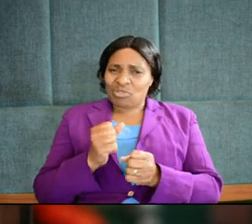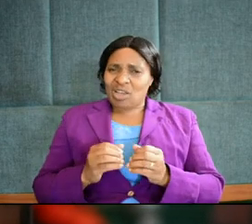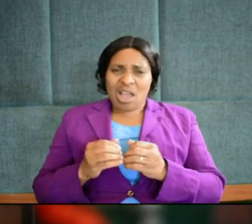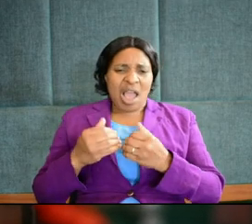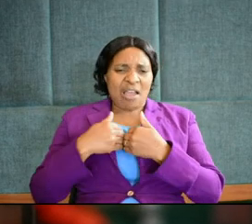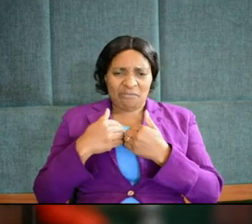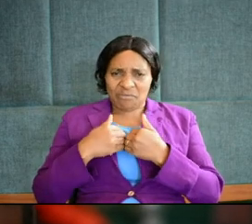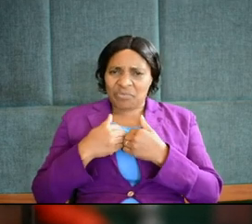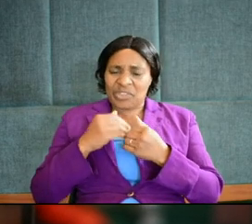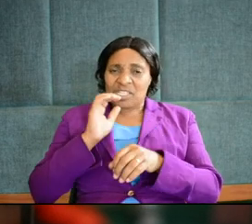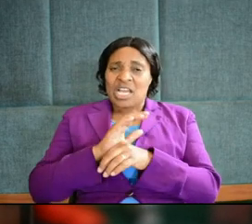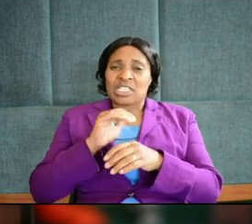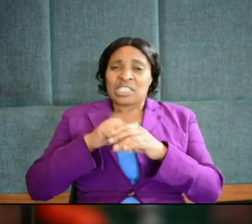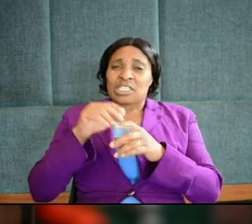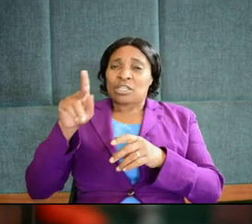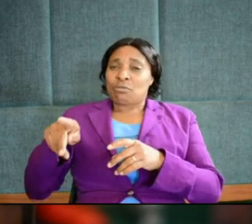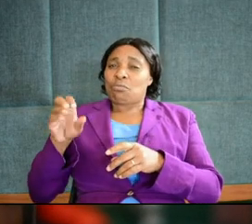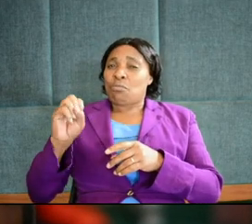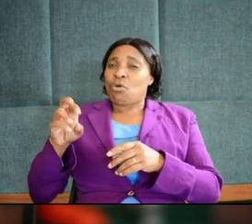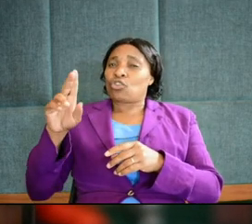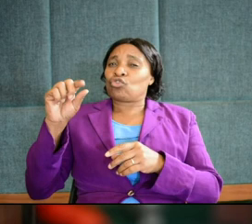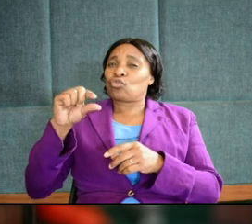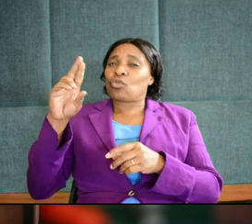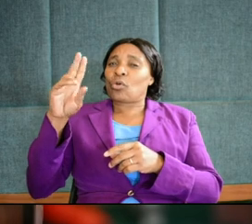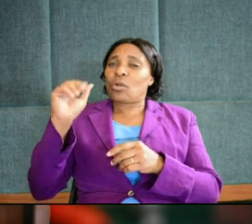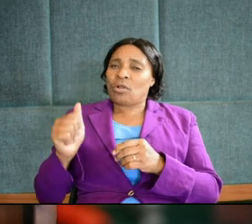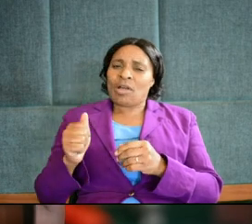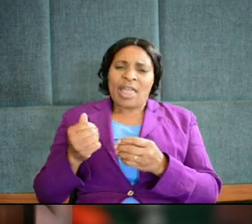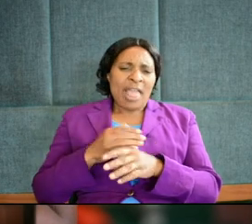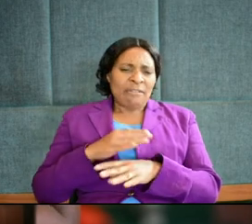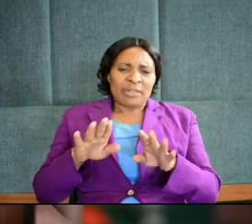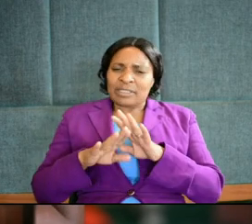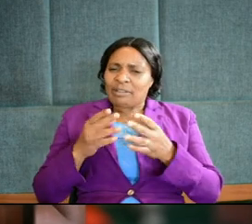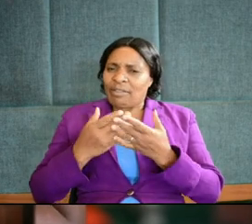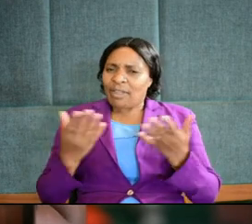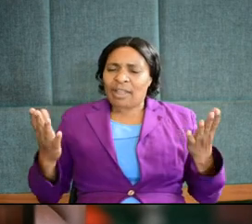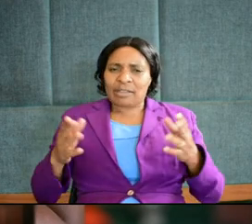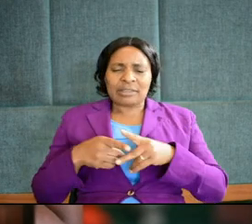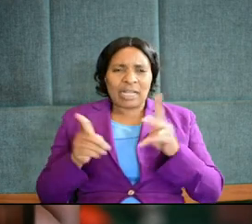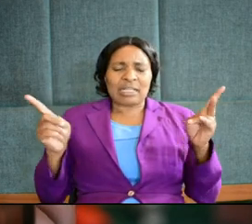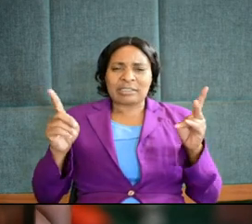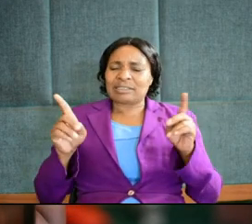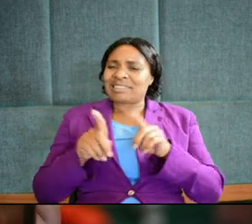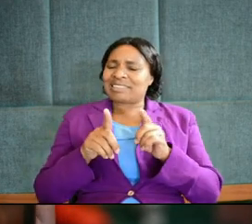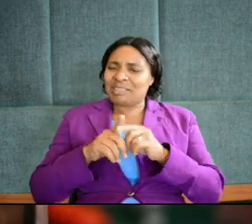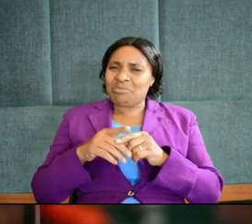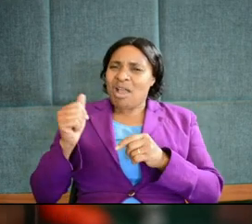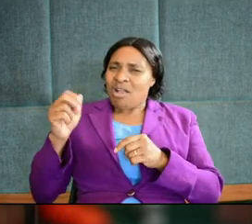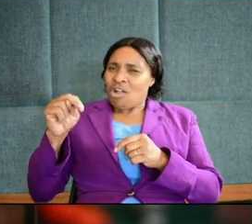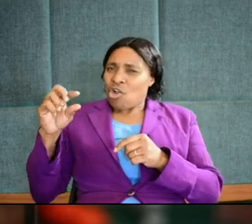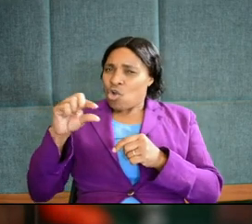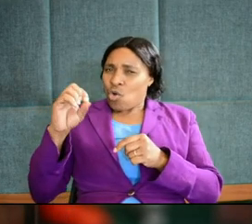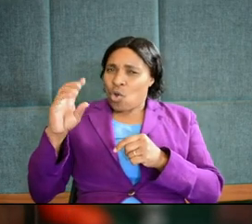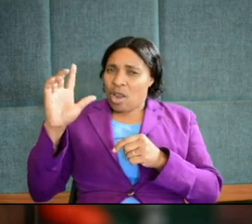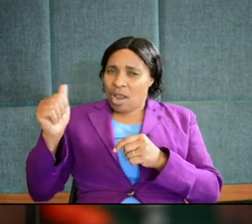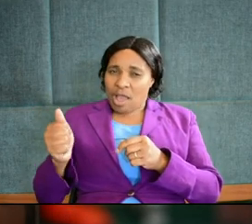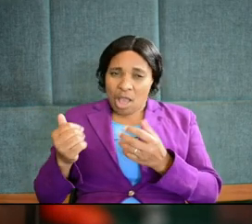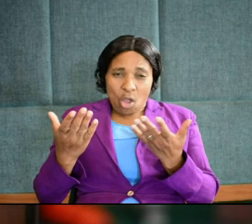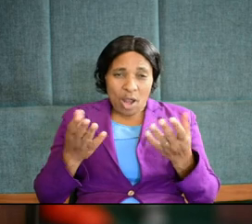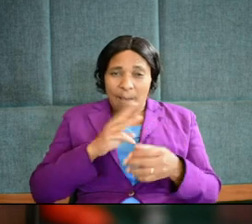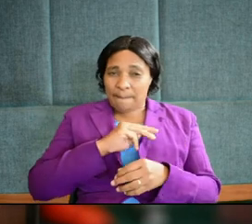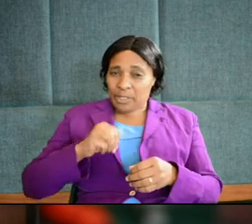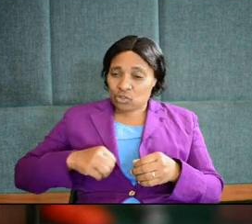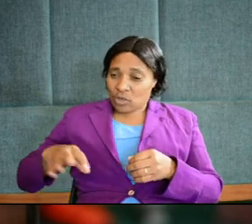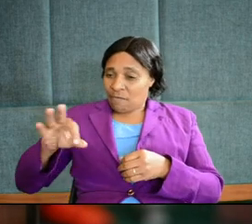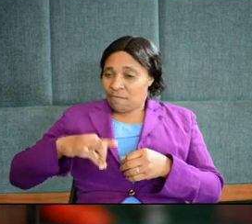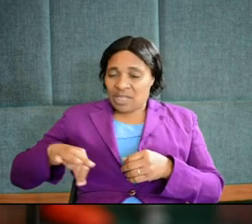Portugal, and everything had to be started from scratch. It was like going to Angola or a mission field, Eunice says. We had